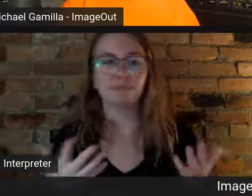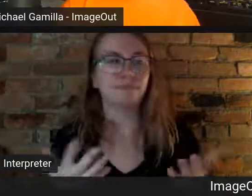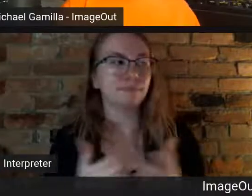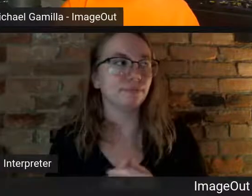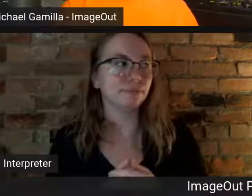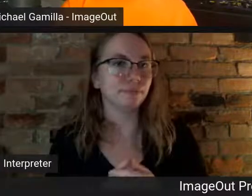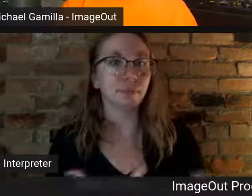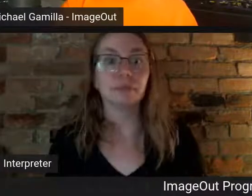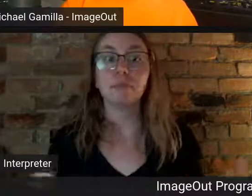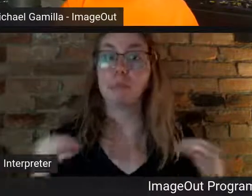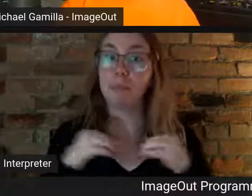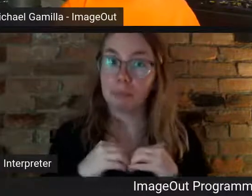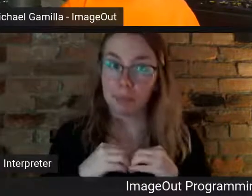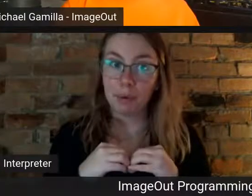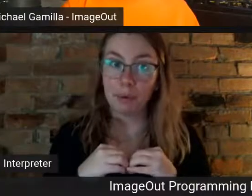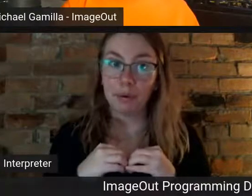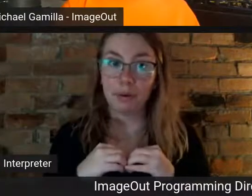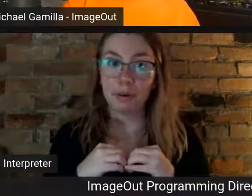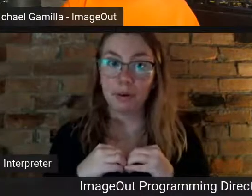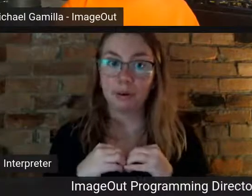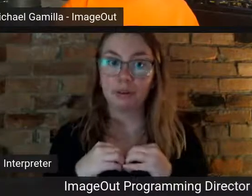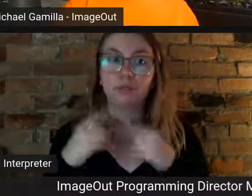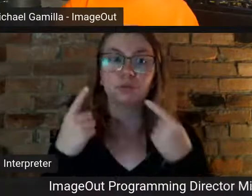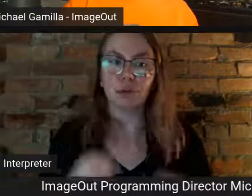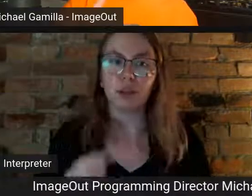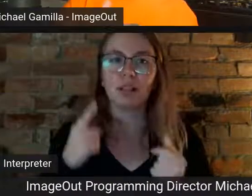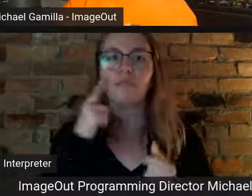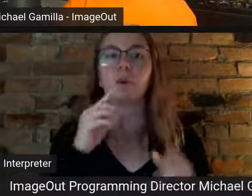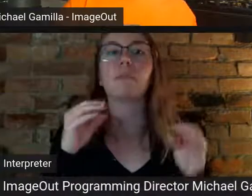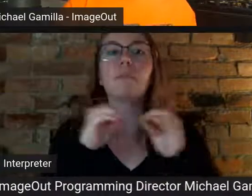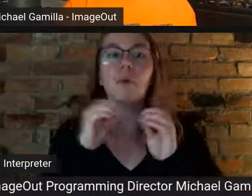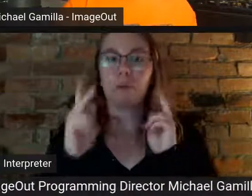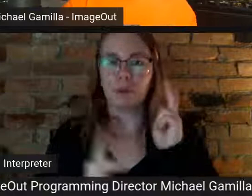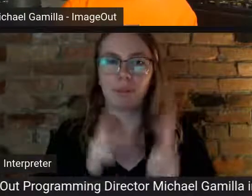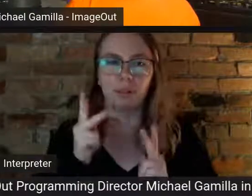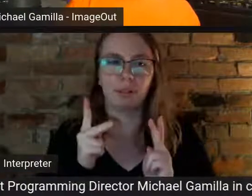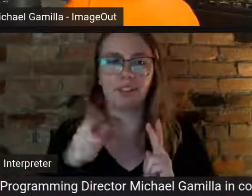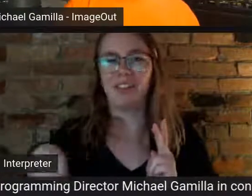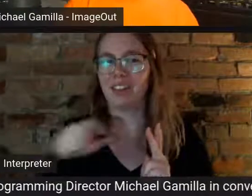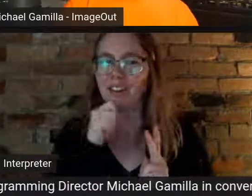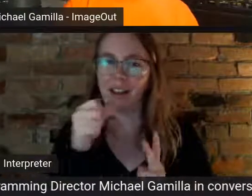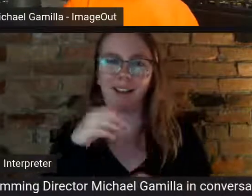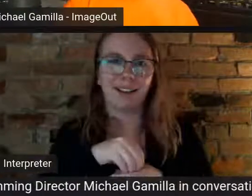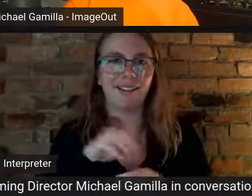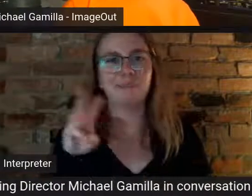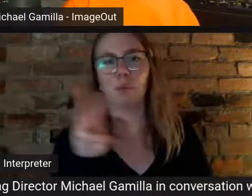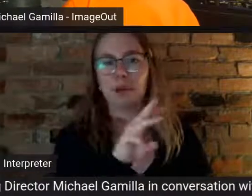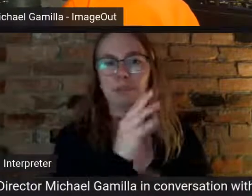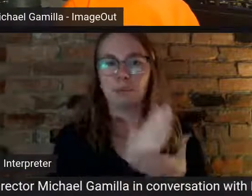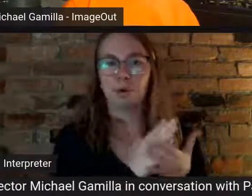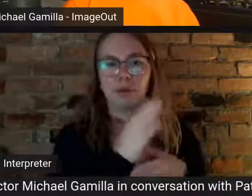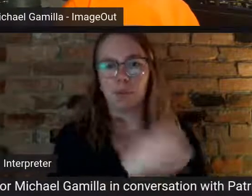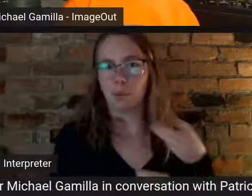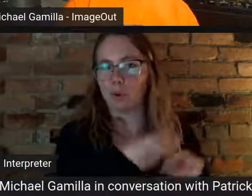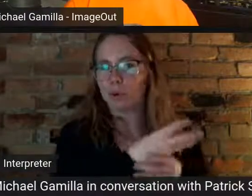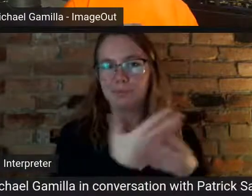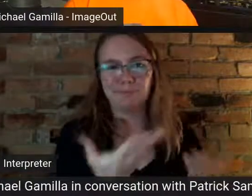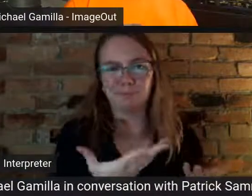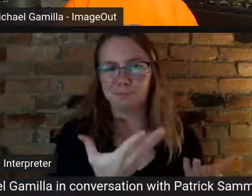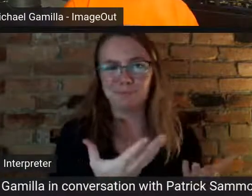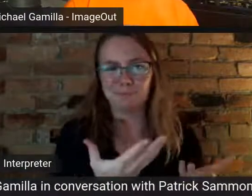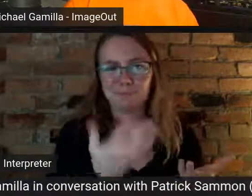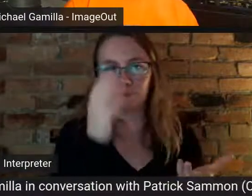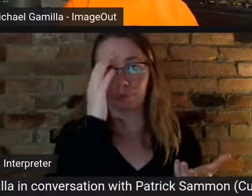more struggle for a lot more people that is not in the Western world. So going back